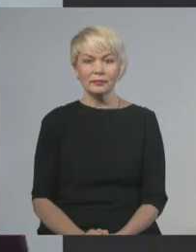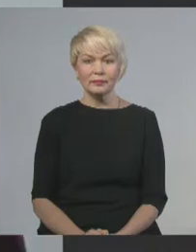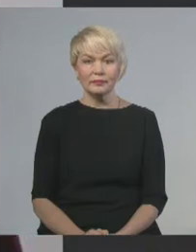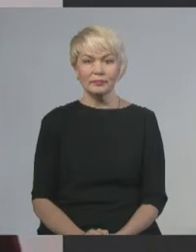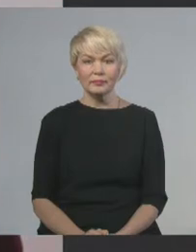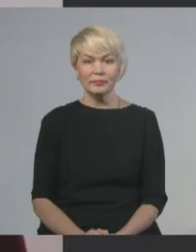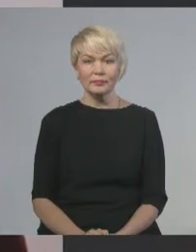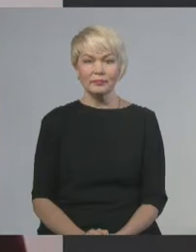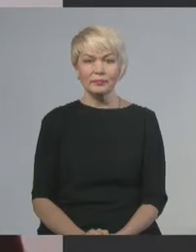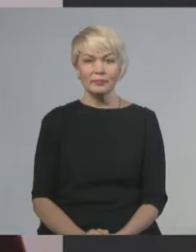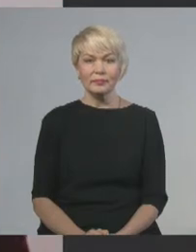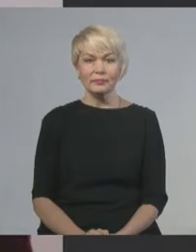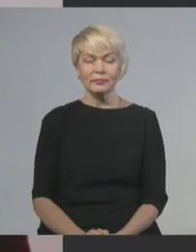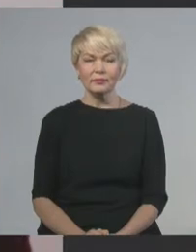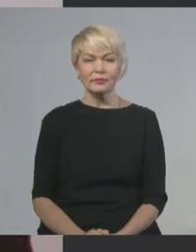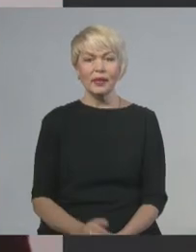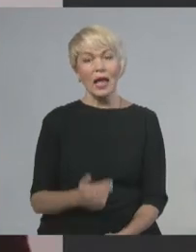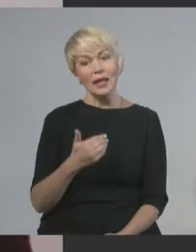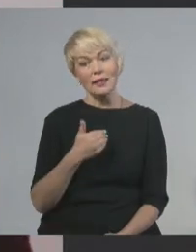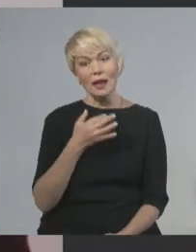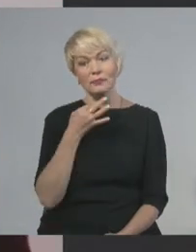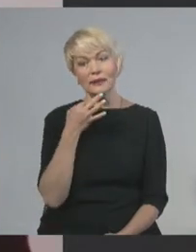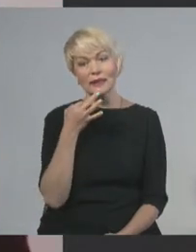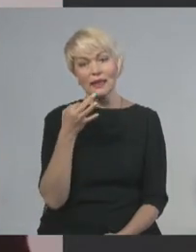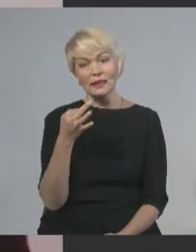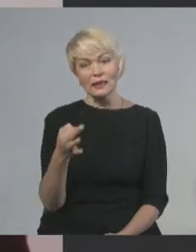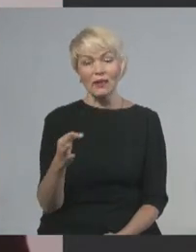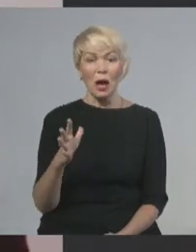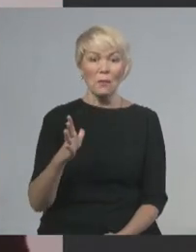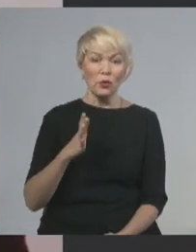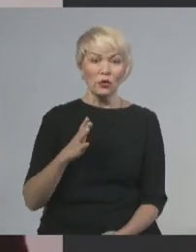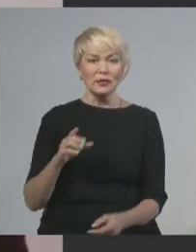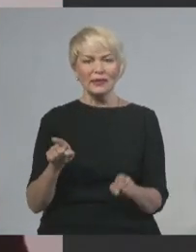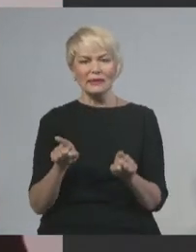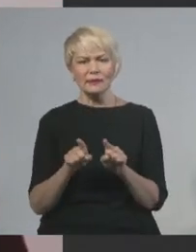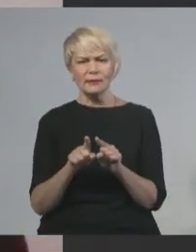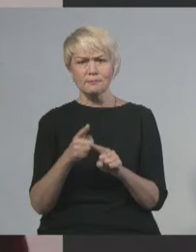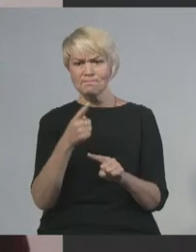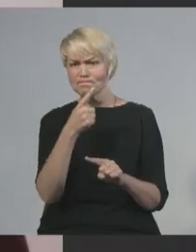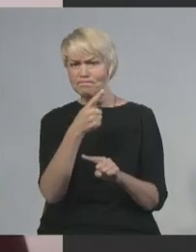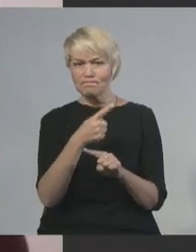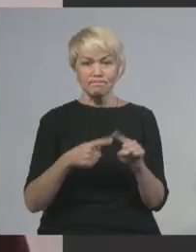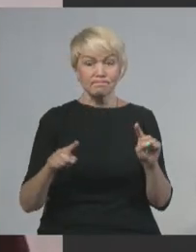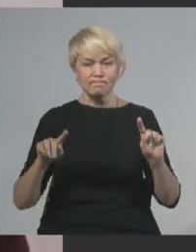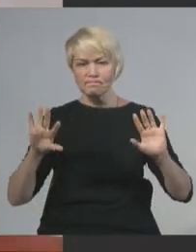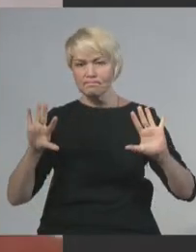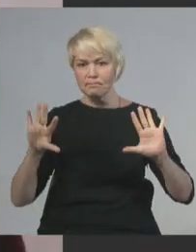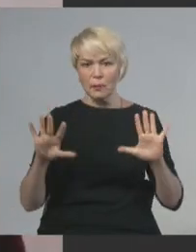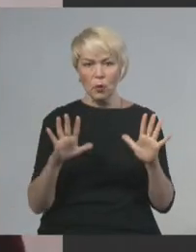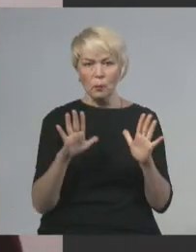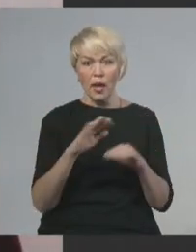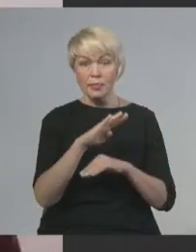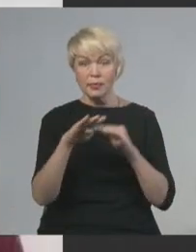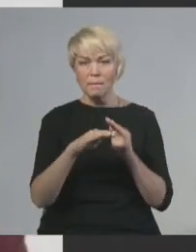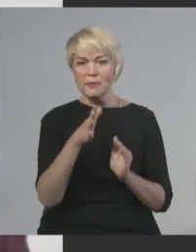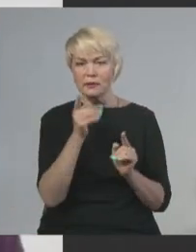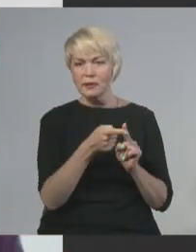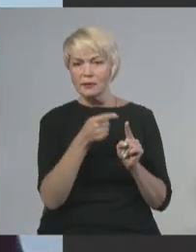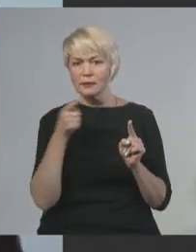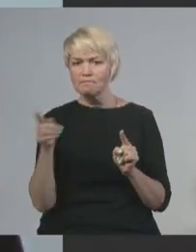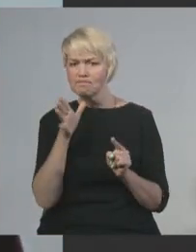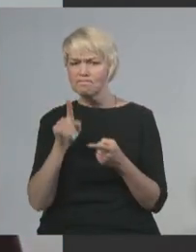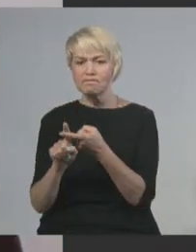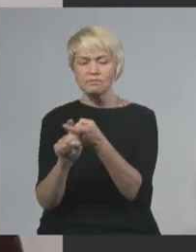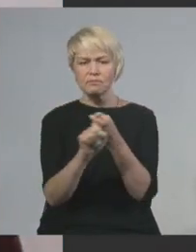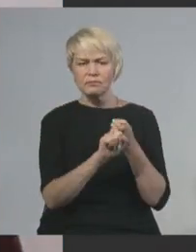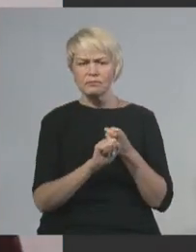and the next drastic moments uh i'm afraid so we are in to do waves as